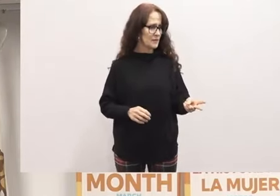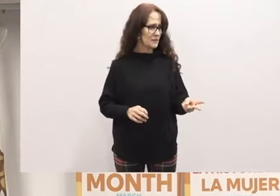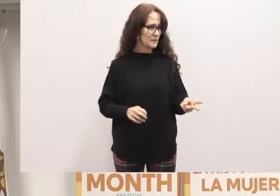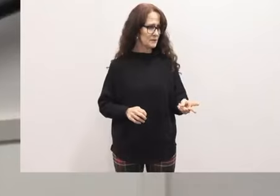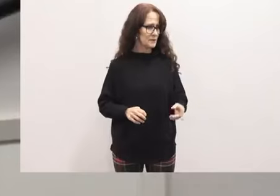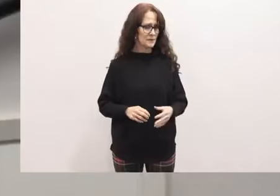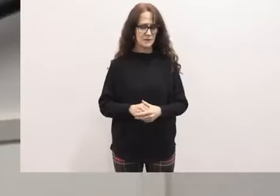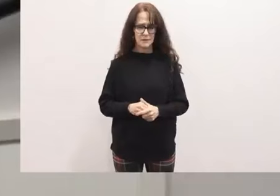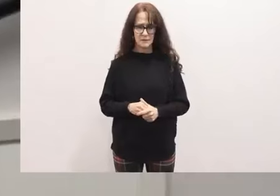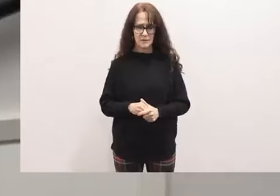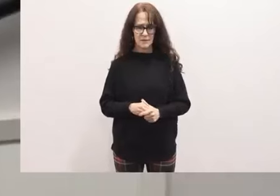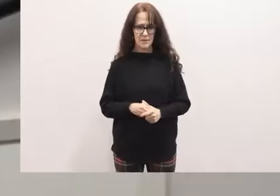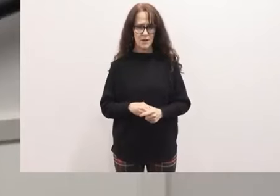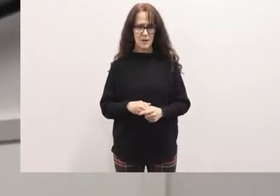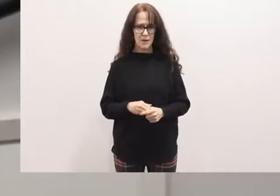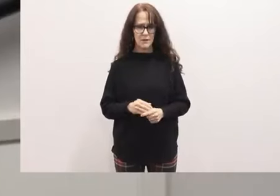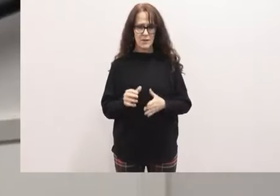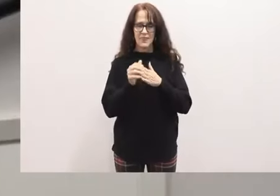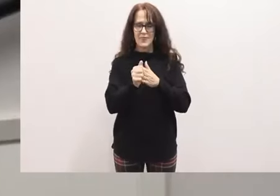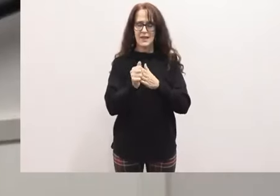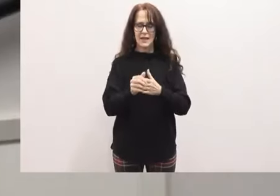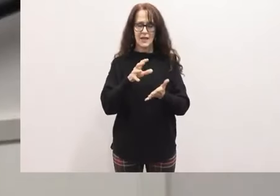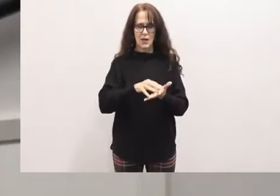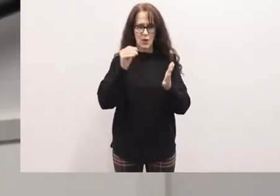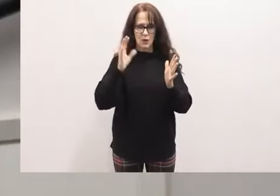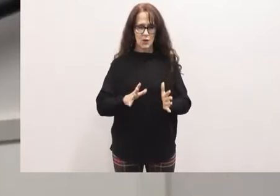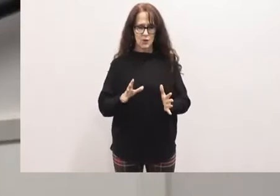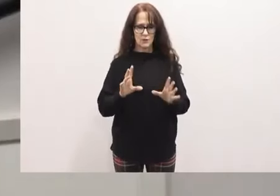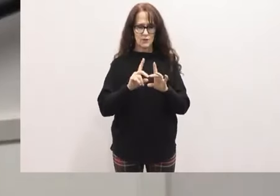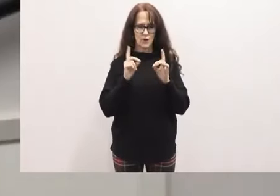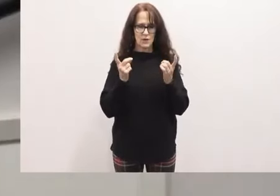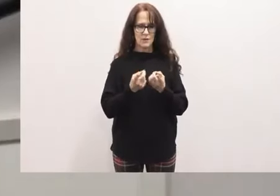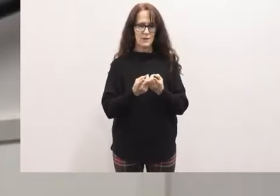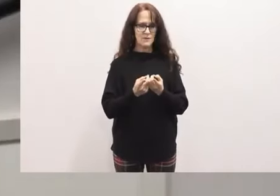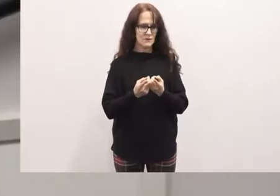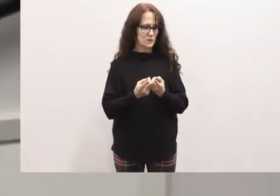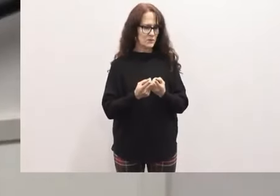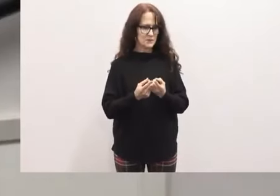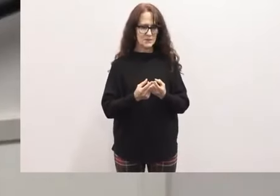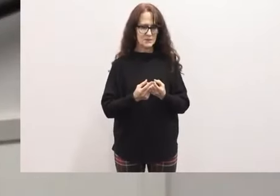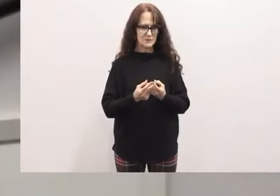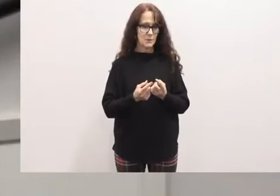being learners, lead learners for our district. And I'm also just thinking about